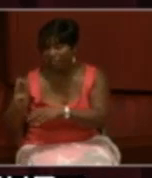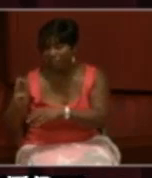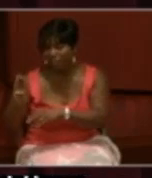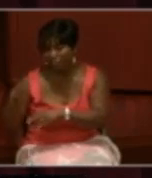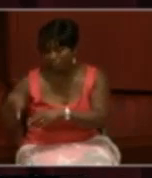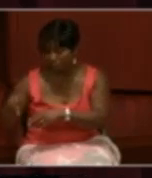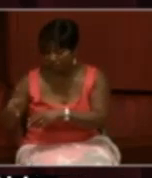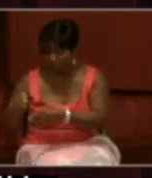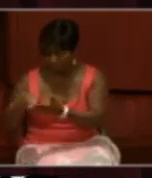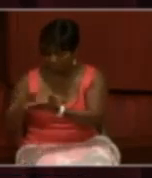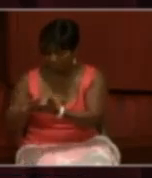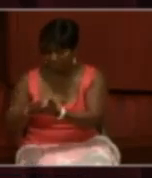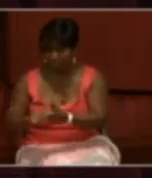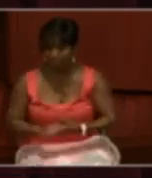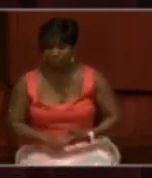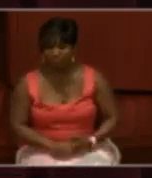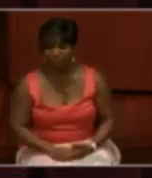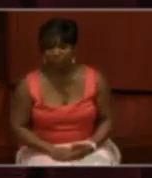records.